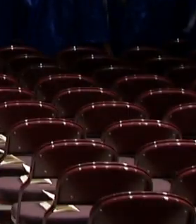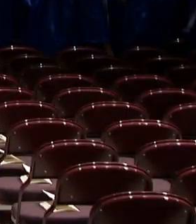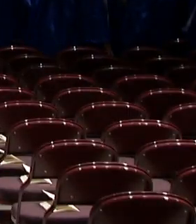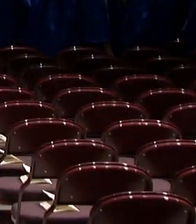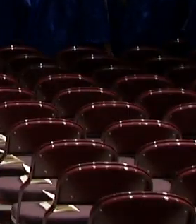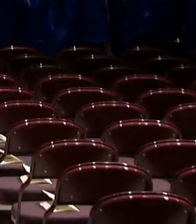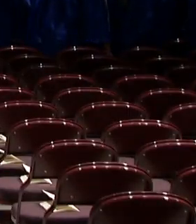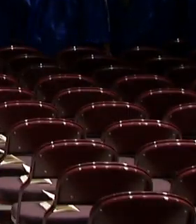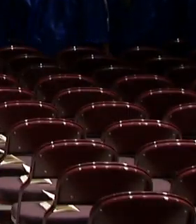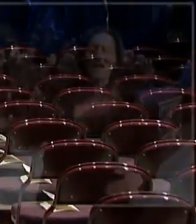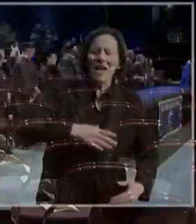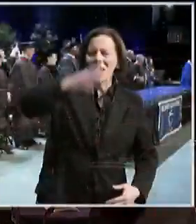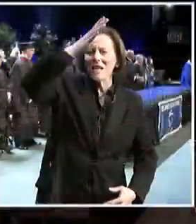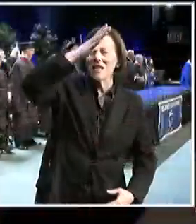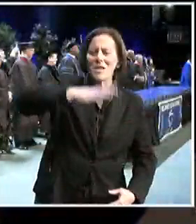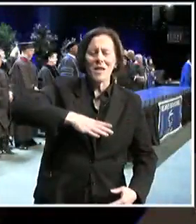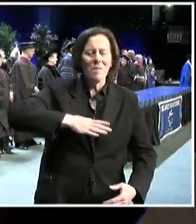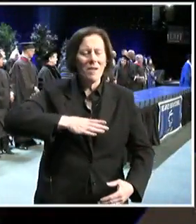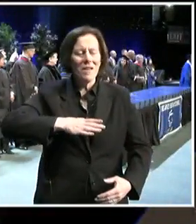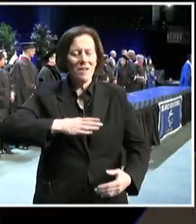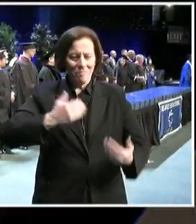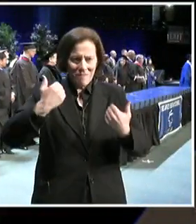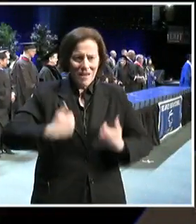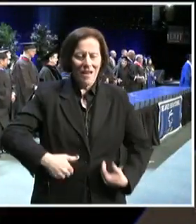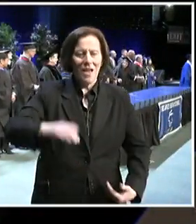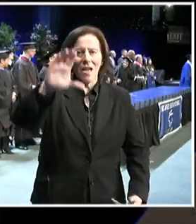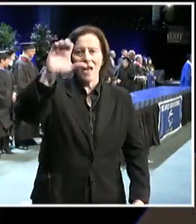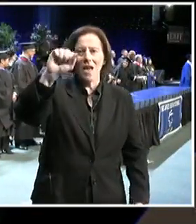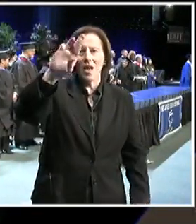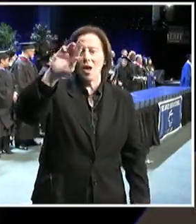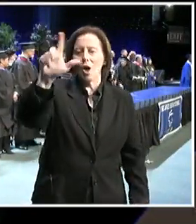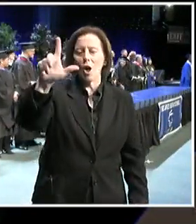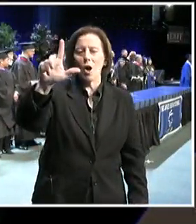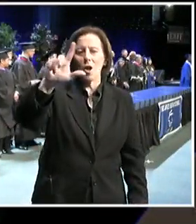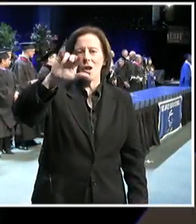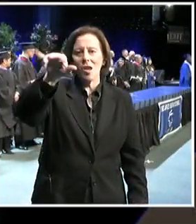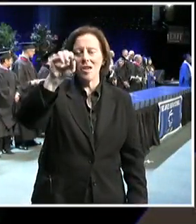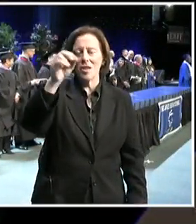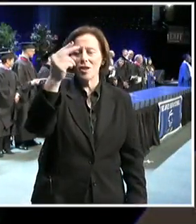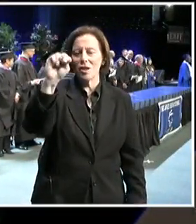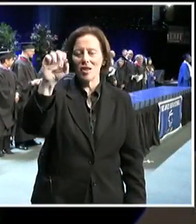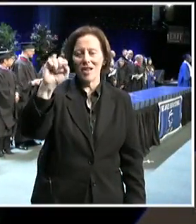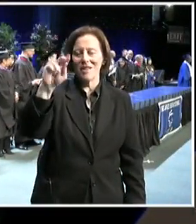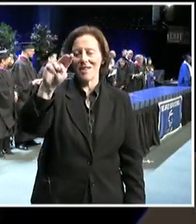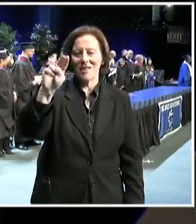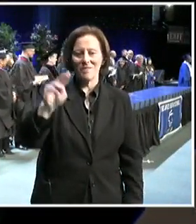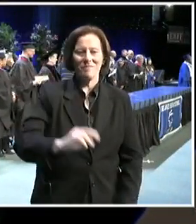Good morning, ladies and gentlemen. My name is Carl Johnson.